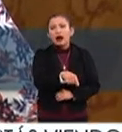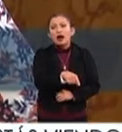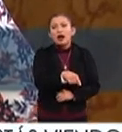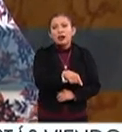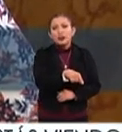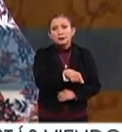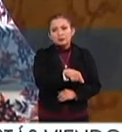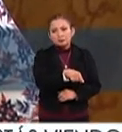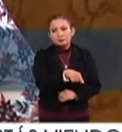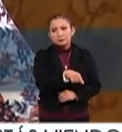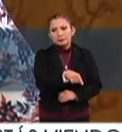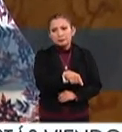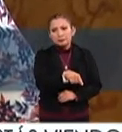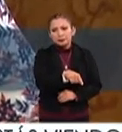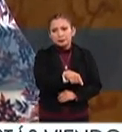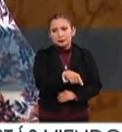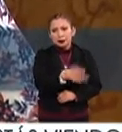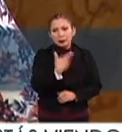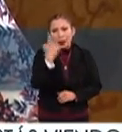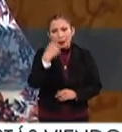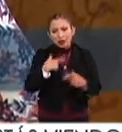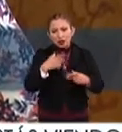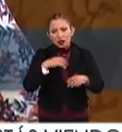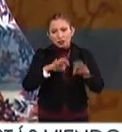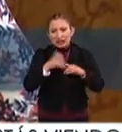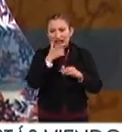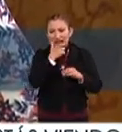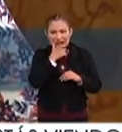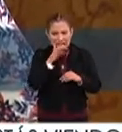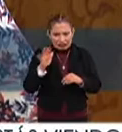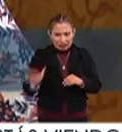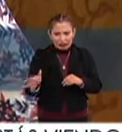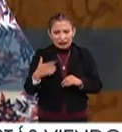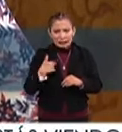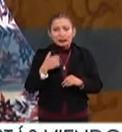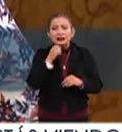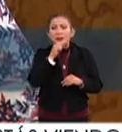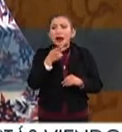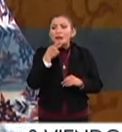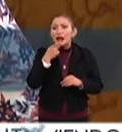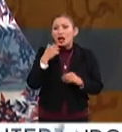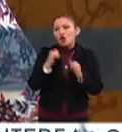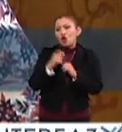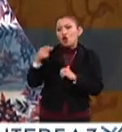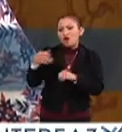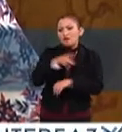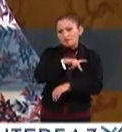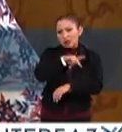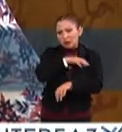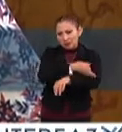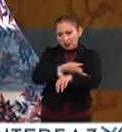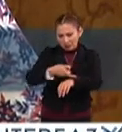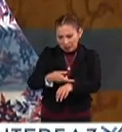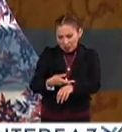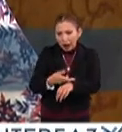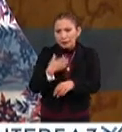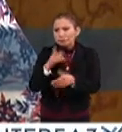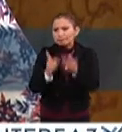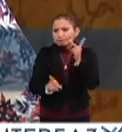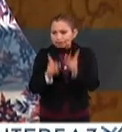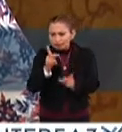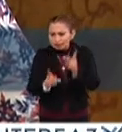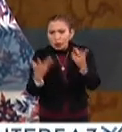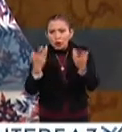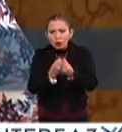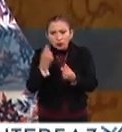which is the professional body for physicists in Britain. I also spoke with my family,